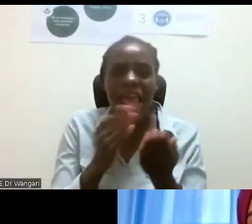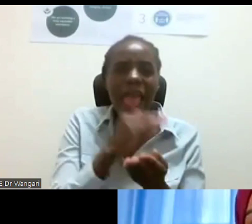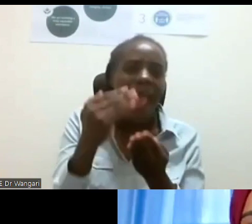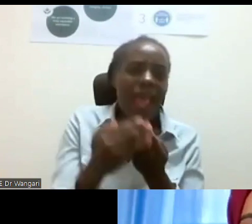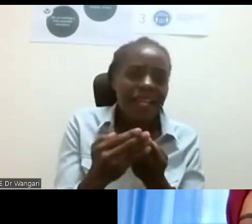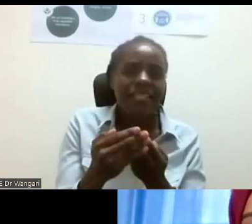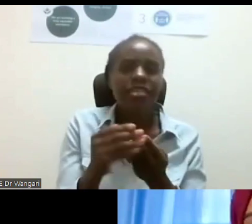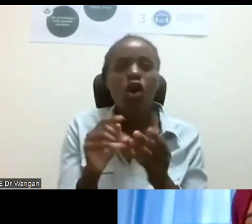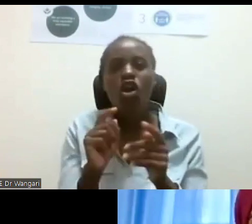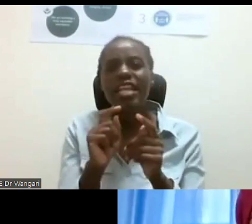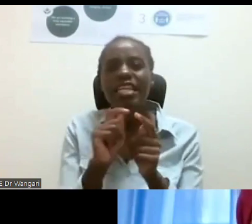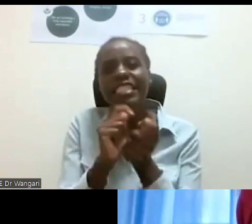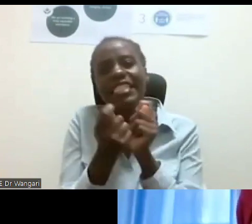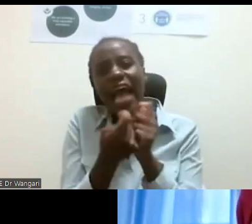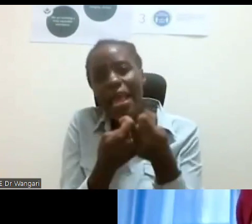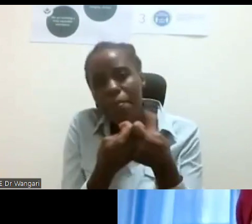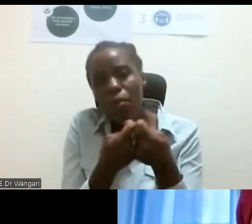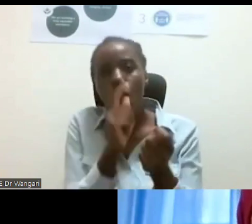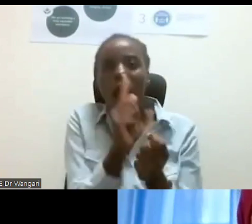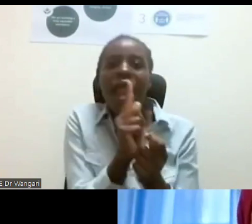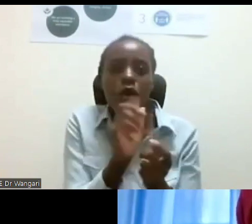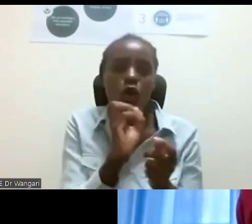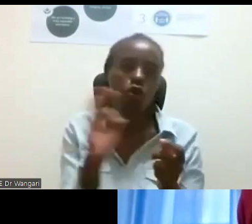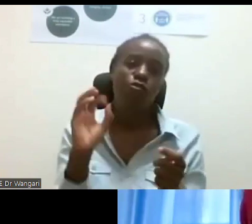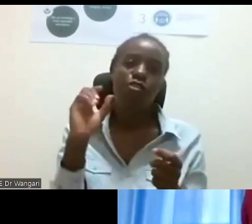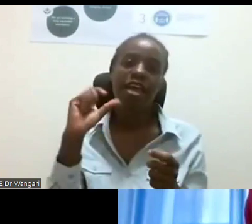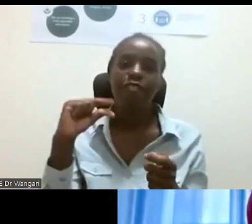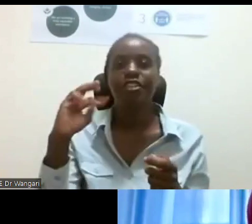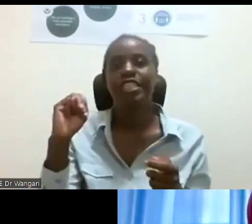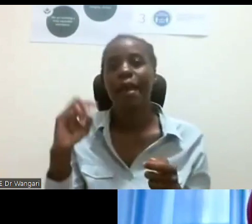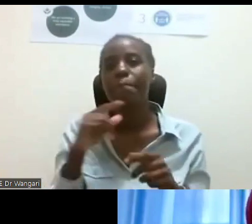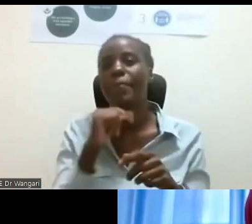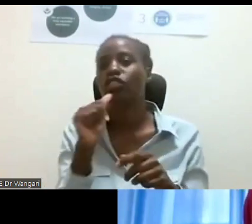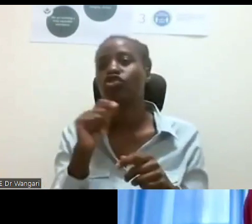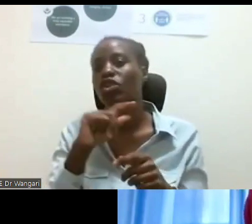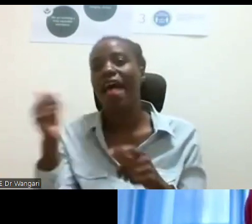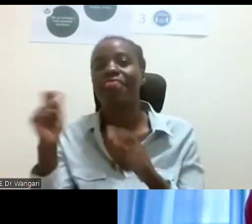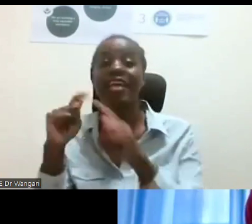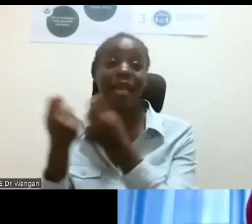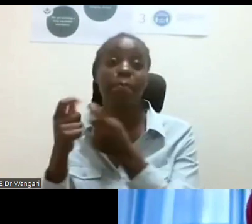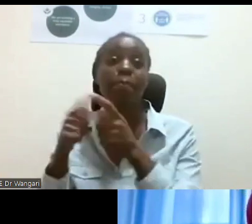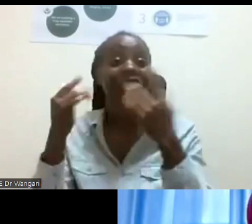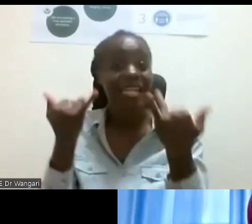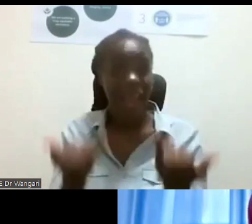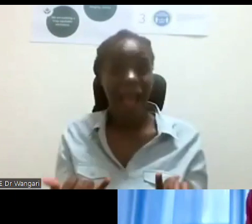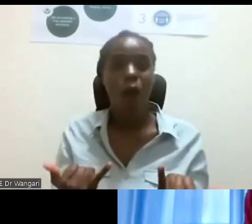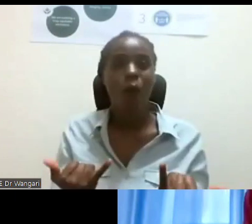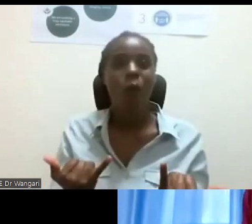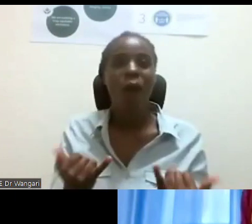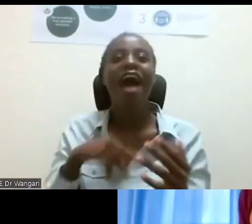FGM, but not the other type. But the trend lately is towards